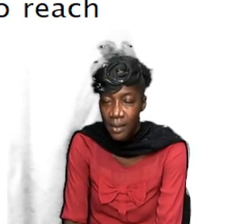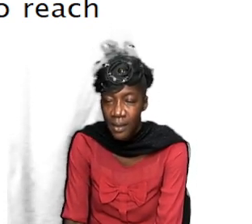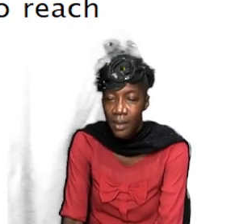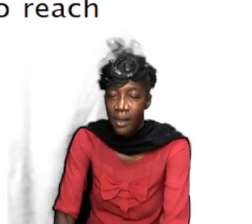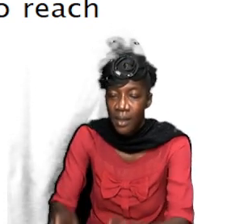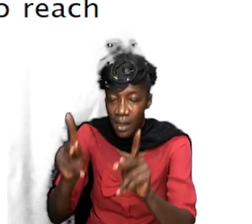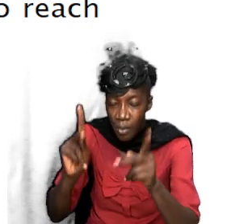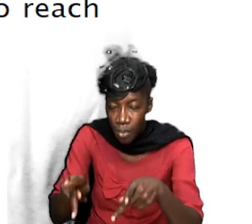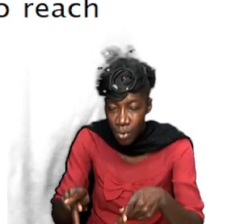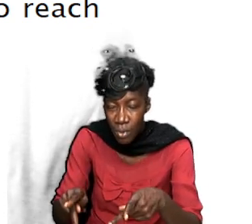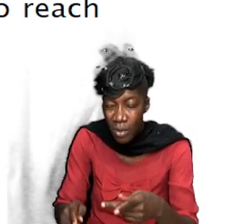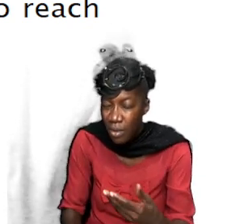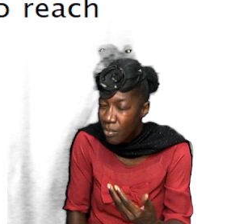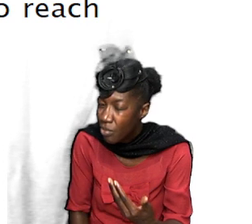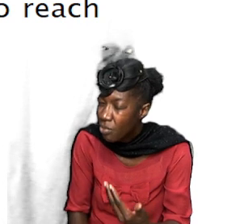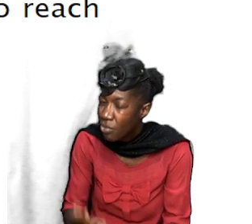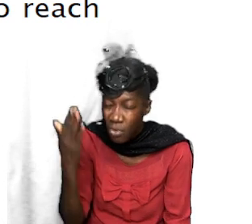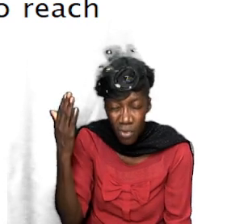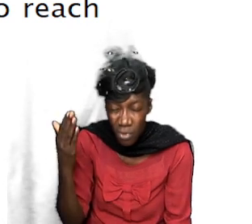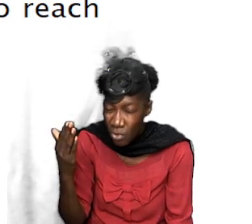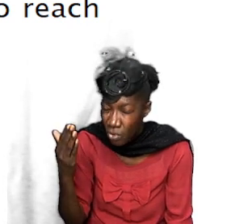place the most weight?